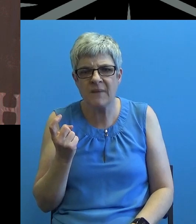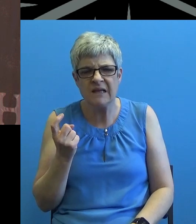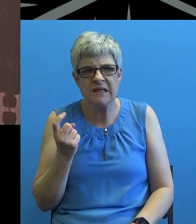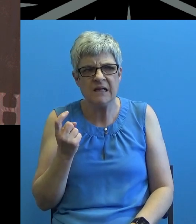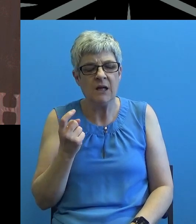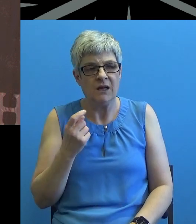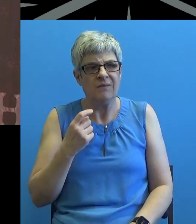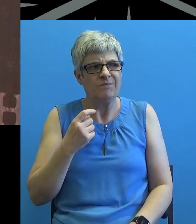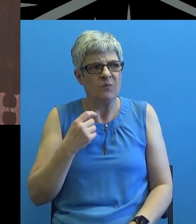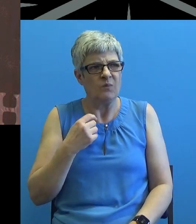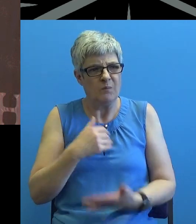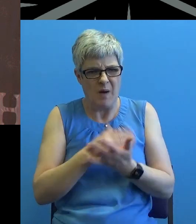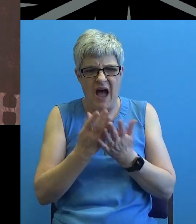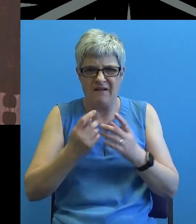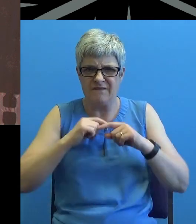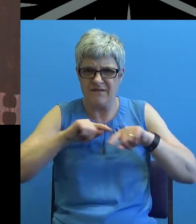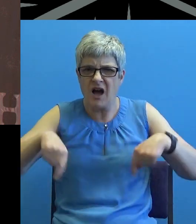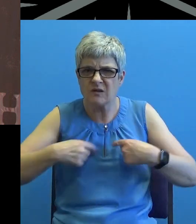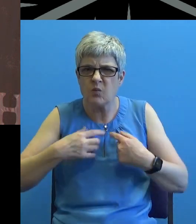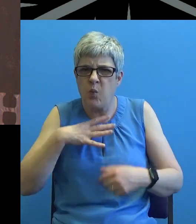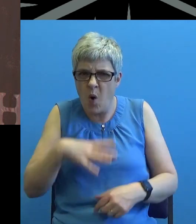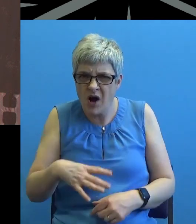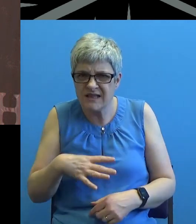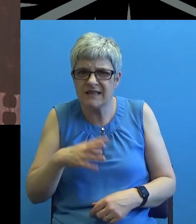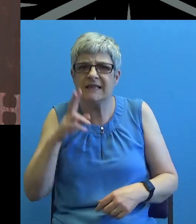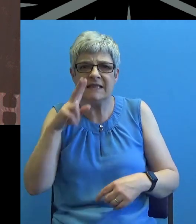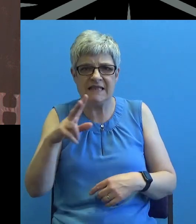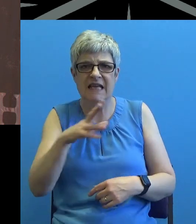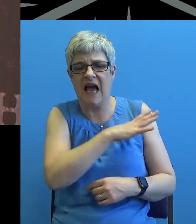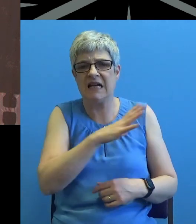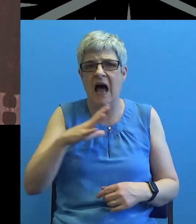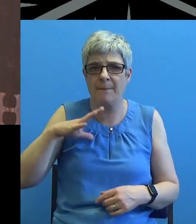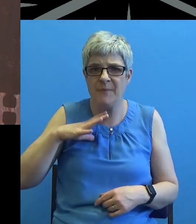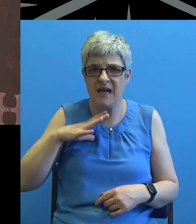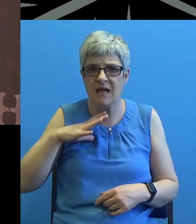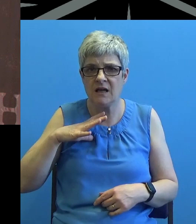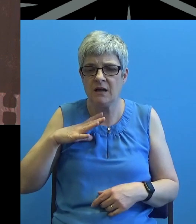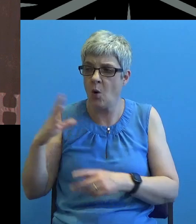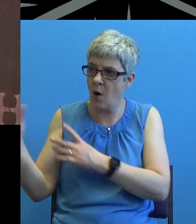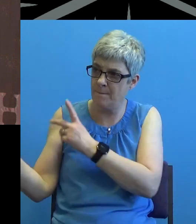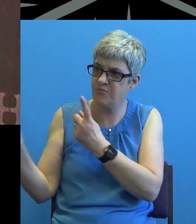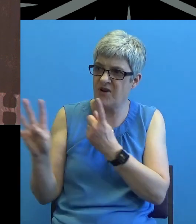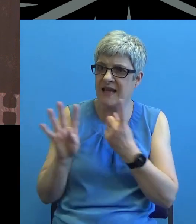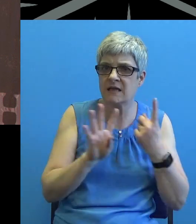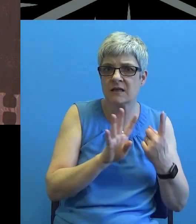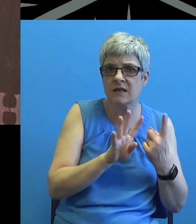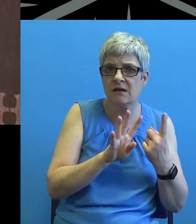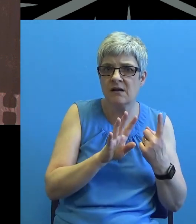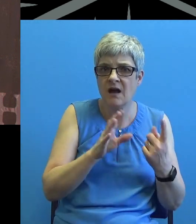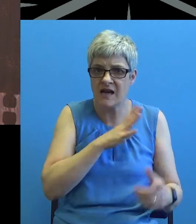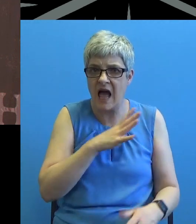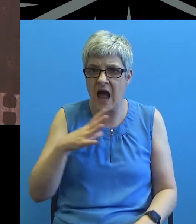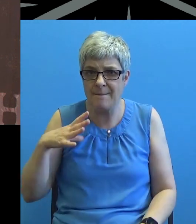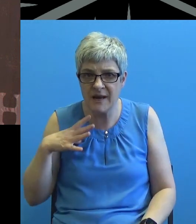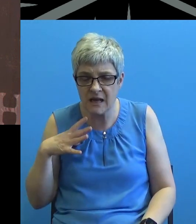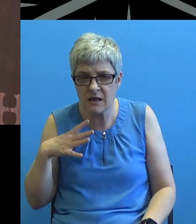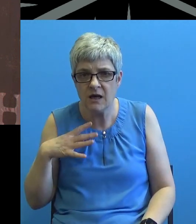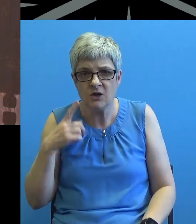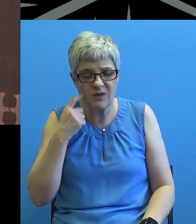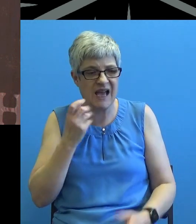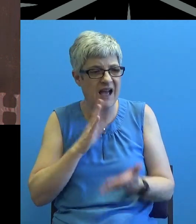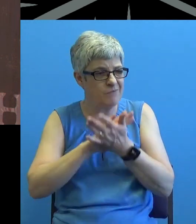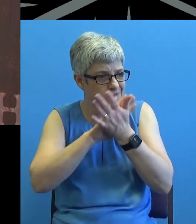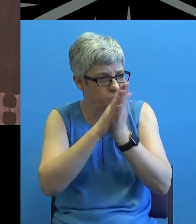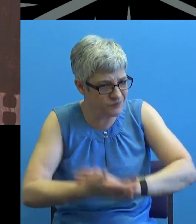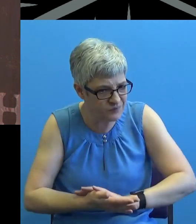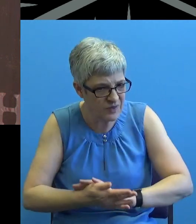Parts of us want to see him coming to raise an army or maybe bring one with him so that he can crush and kill and